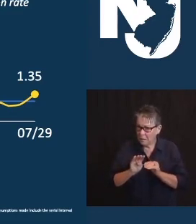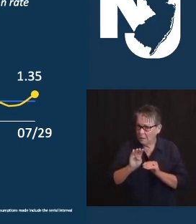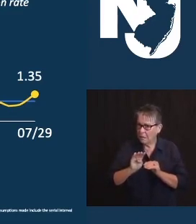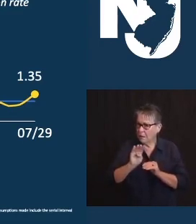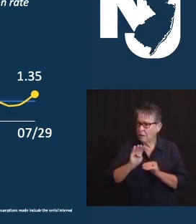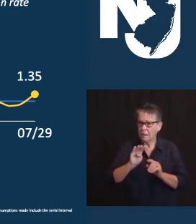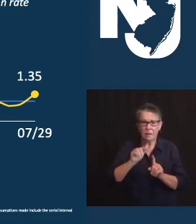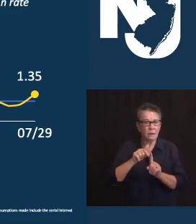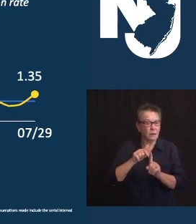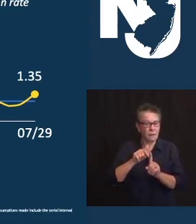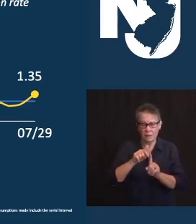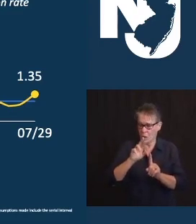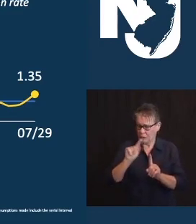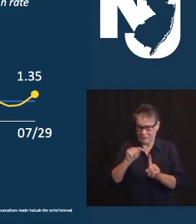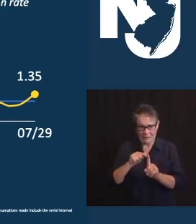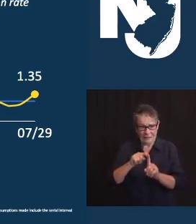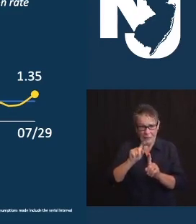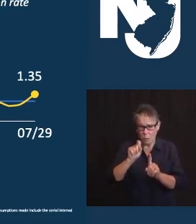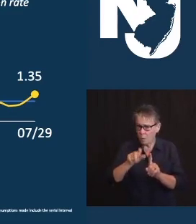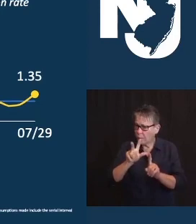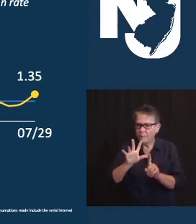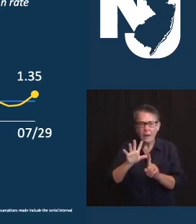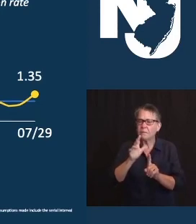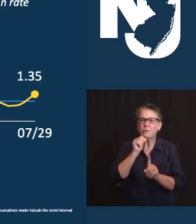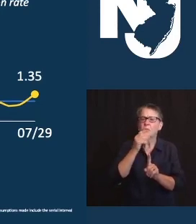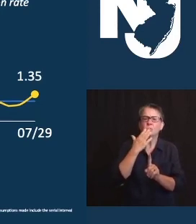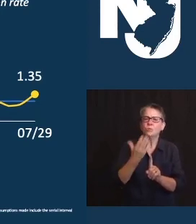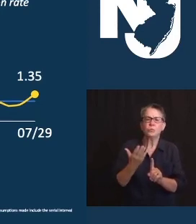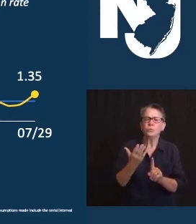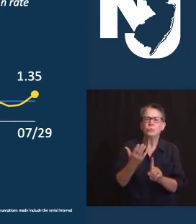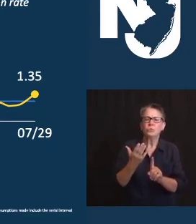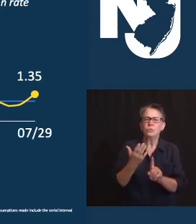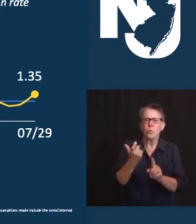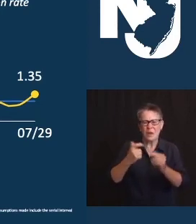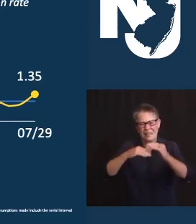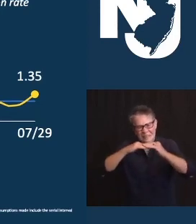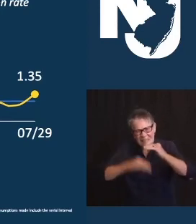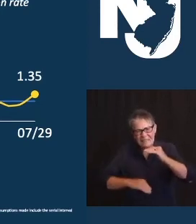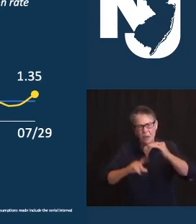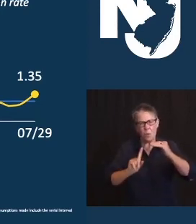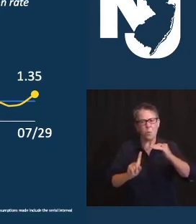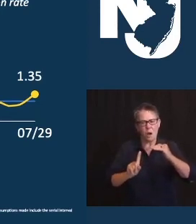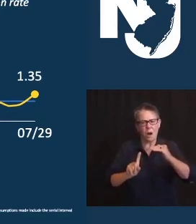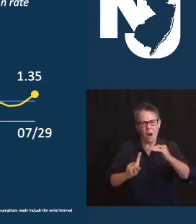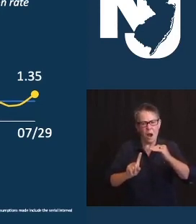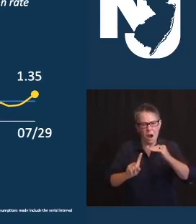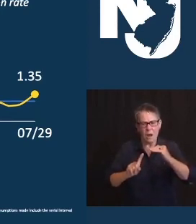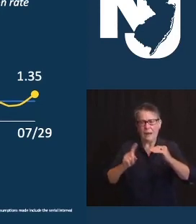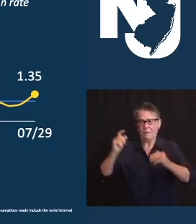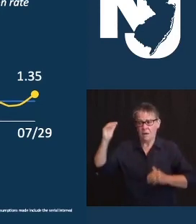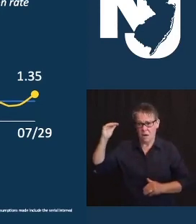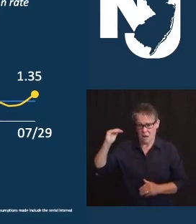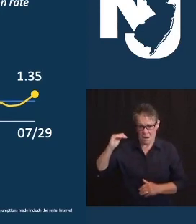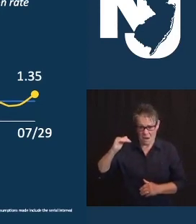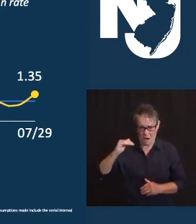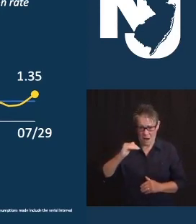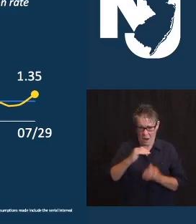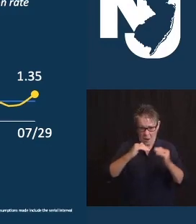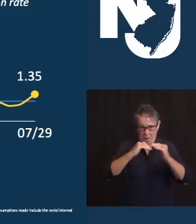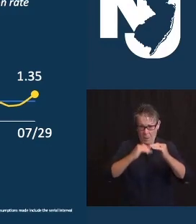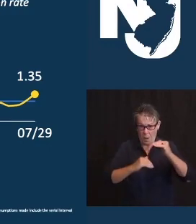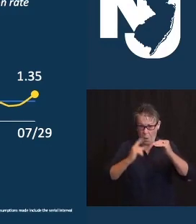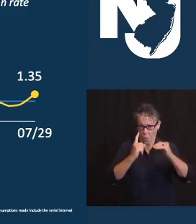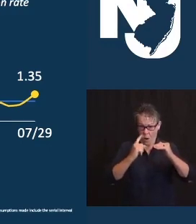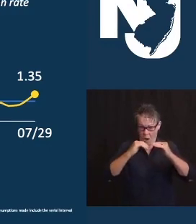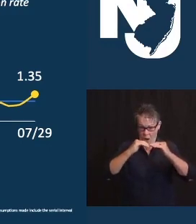The only way to silence these alarms and get back to the process of moving forward is for everyone to take them